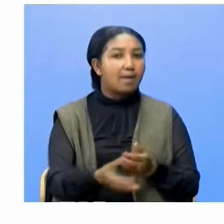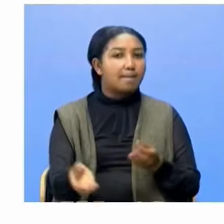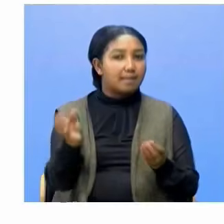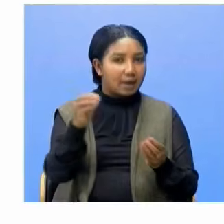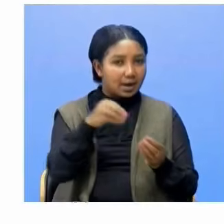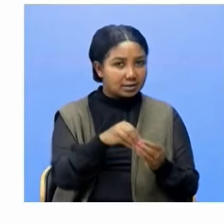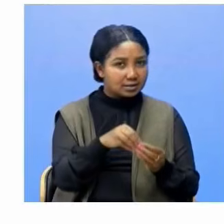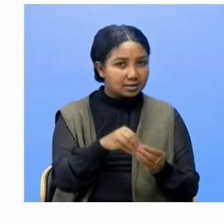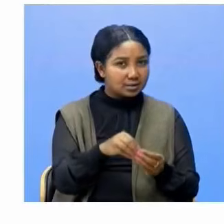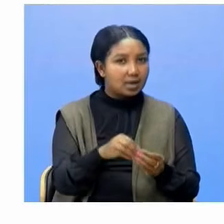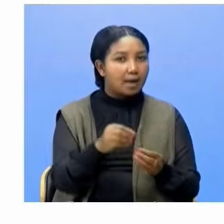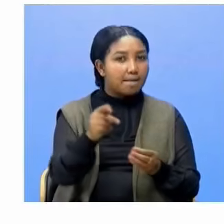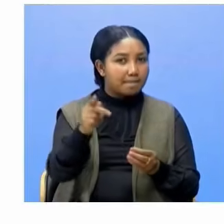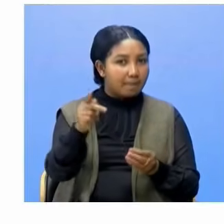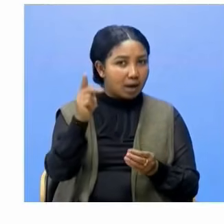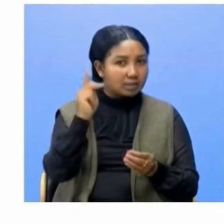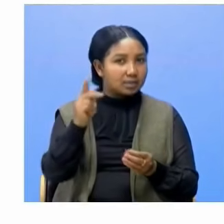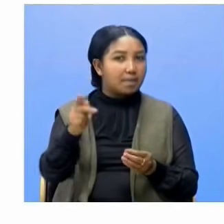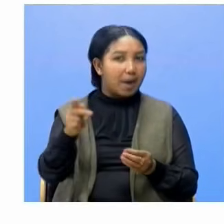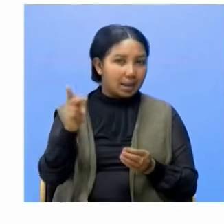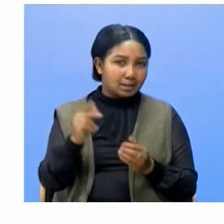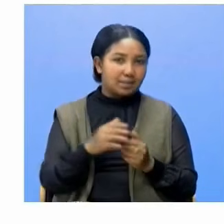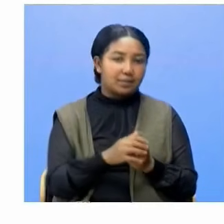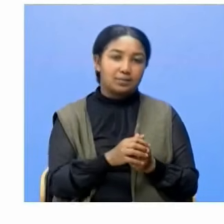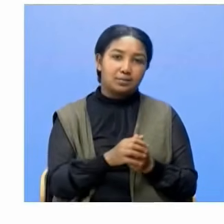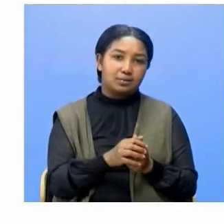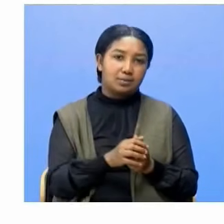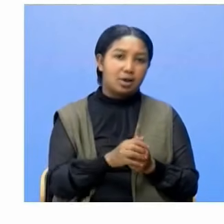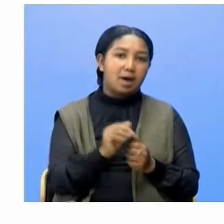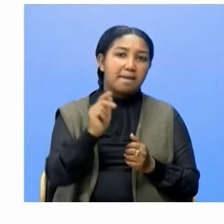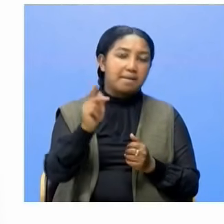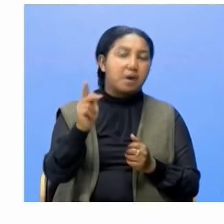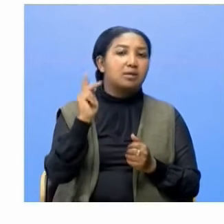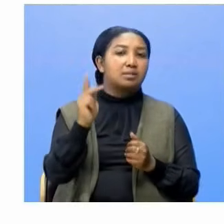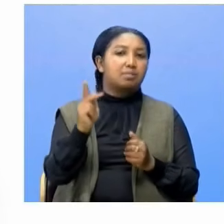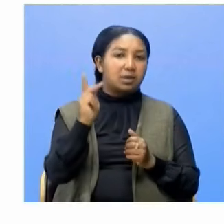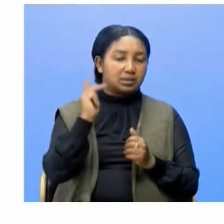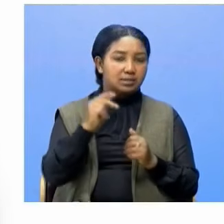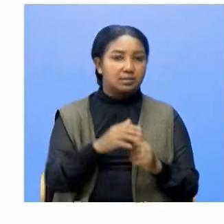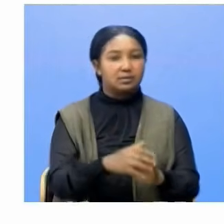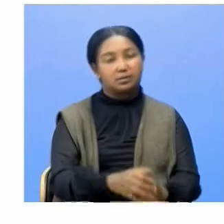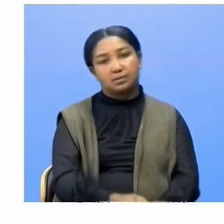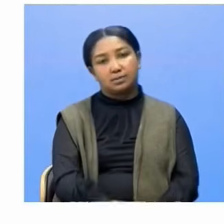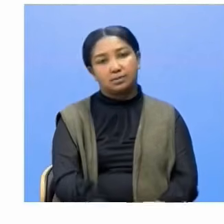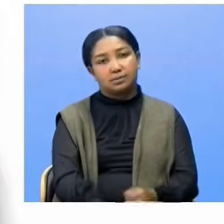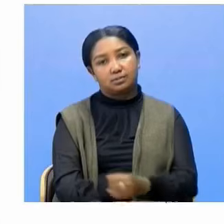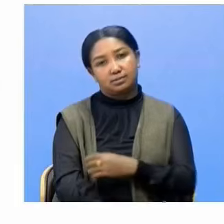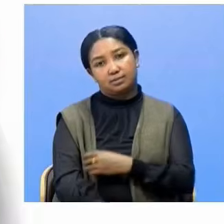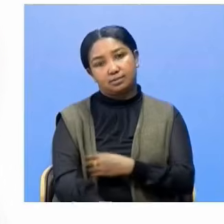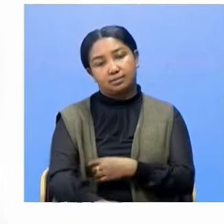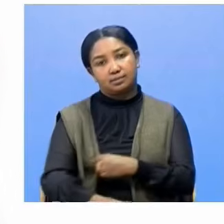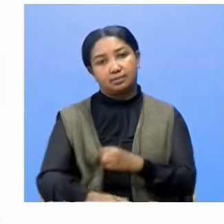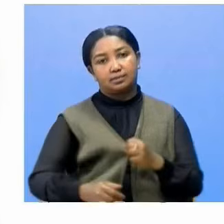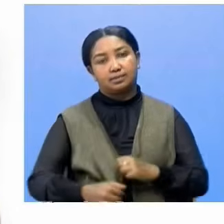plus the past participle. Past participle.